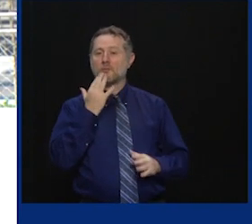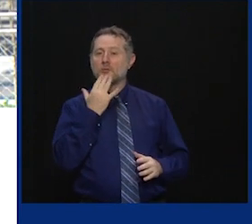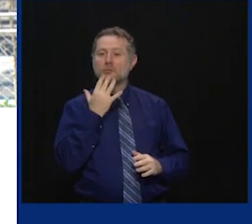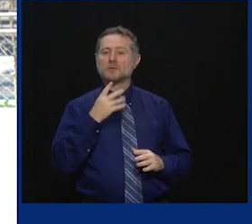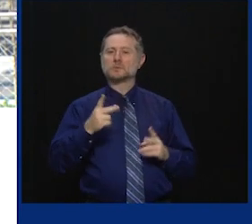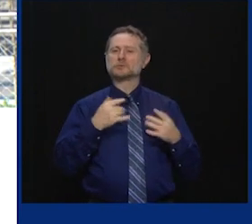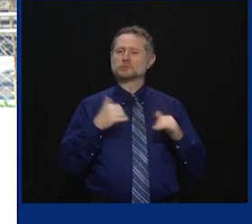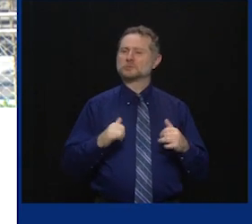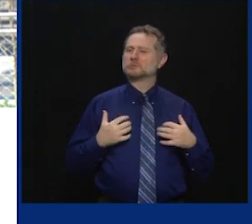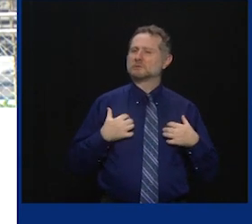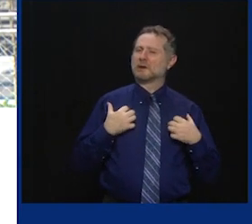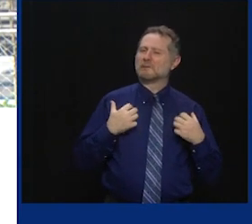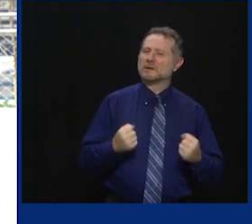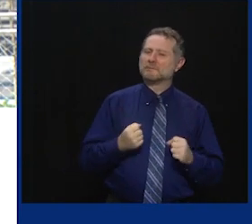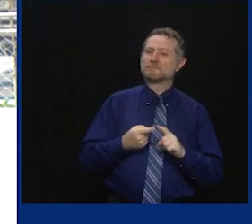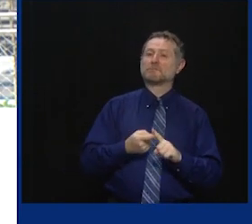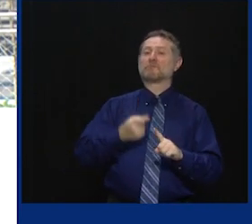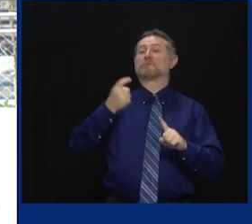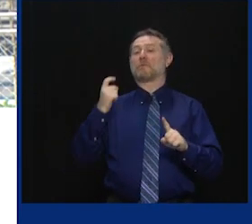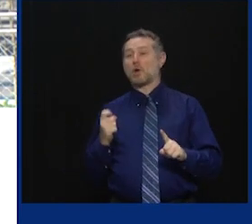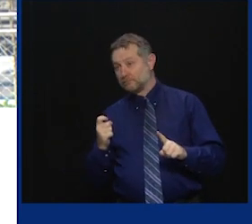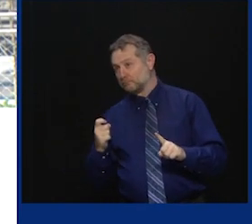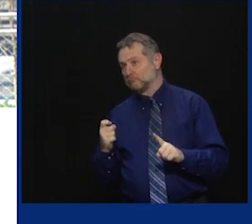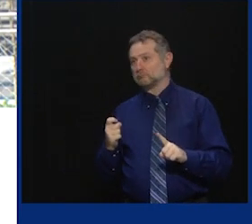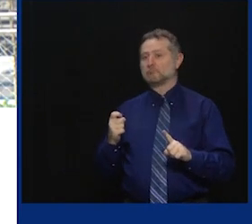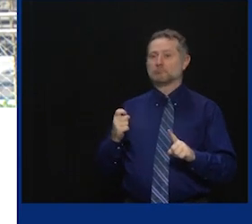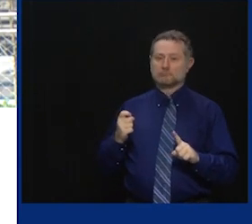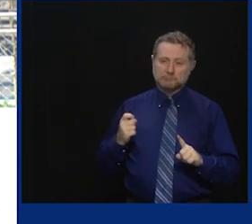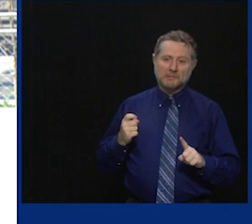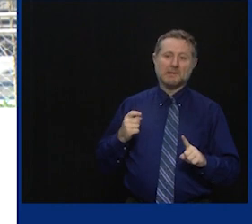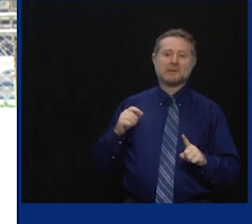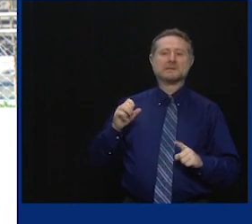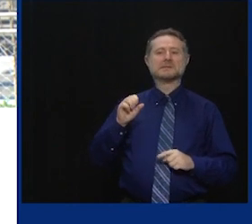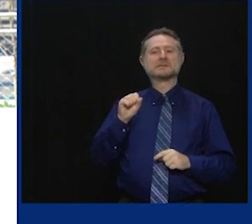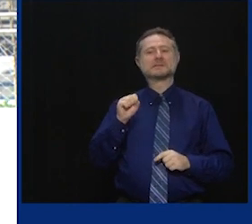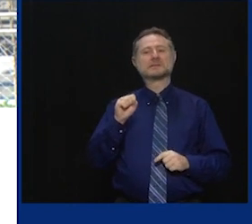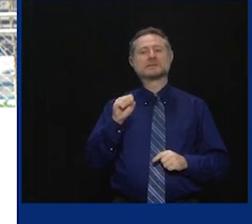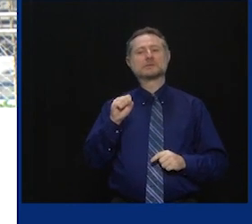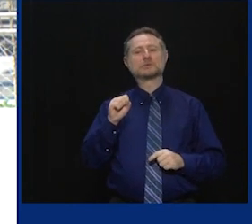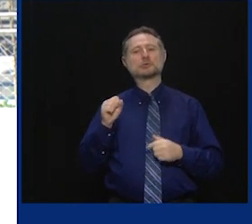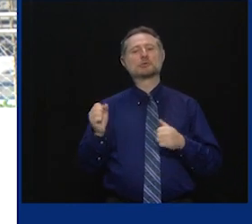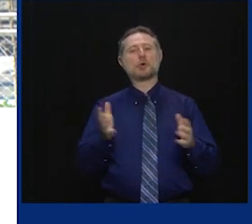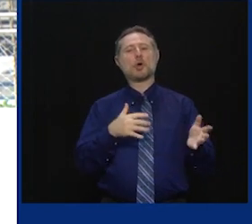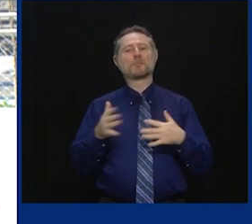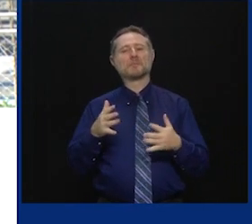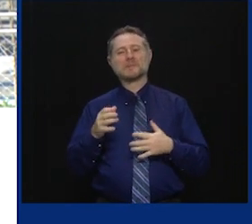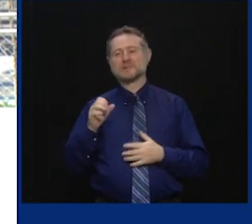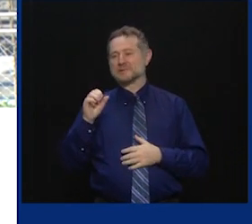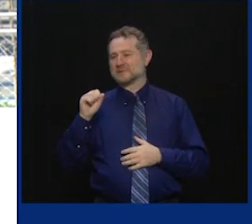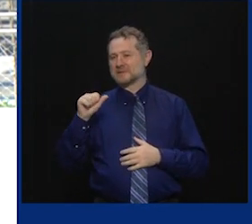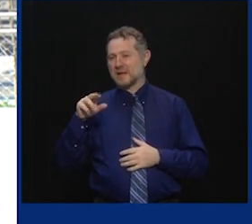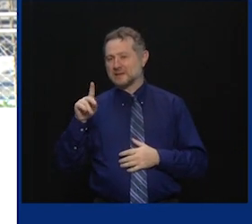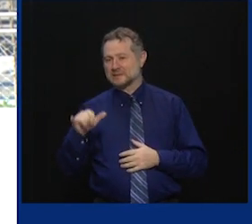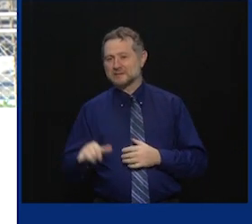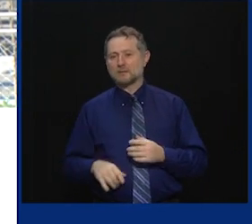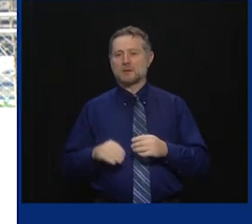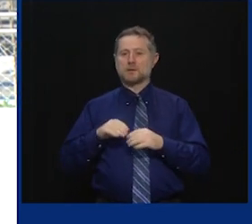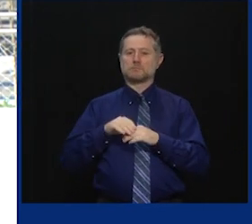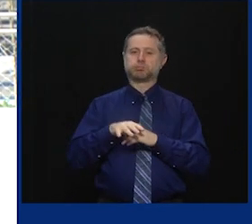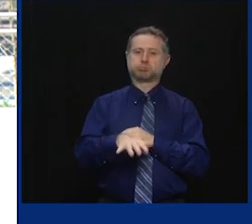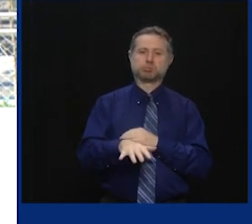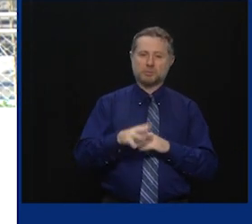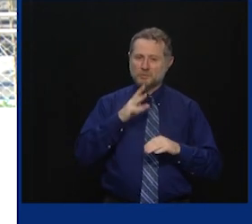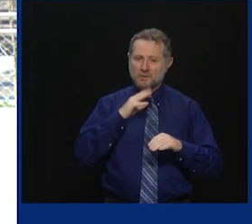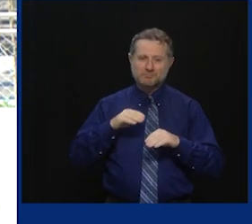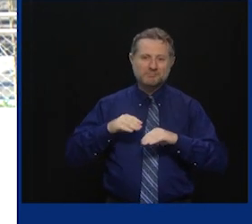aftermath, or you all are still recovering from the aftermath of Superstorm Sandy, whose cascading impacts are no doubt